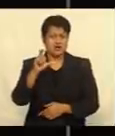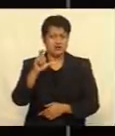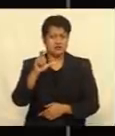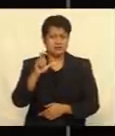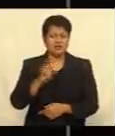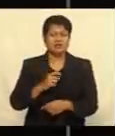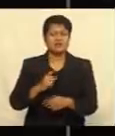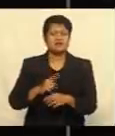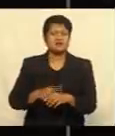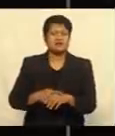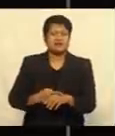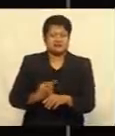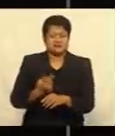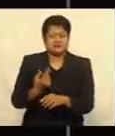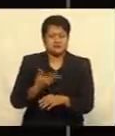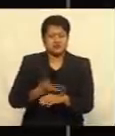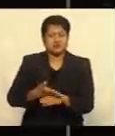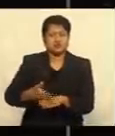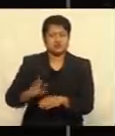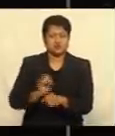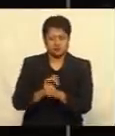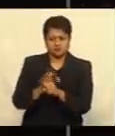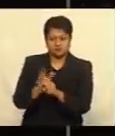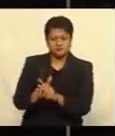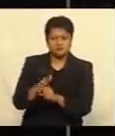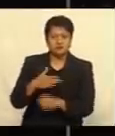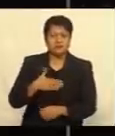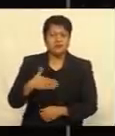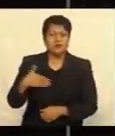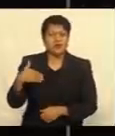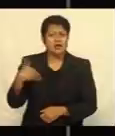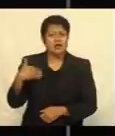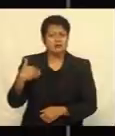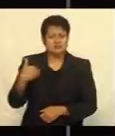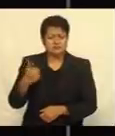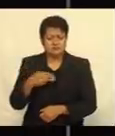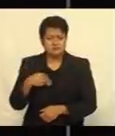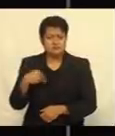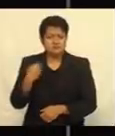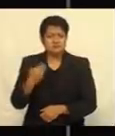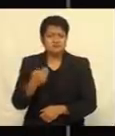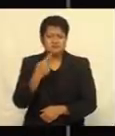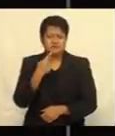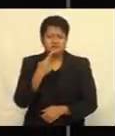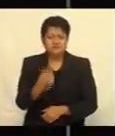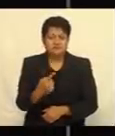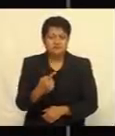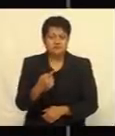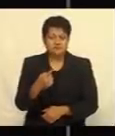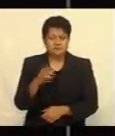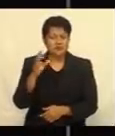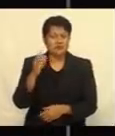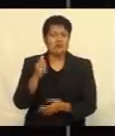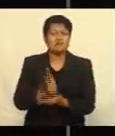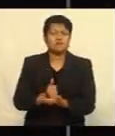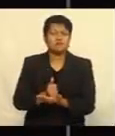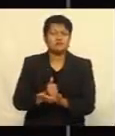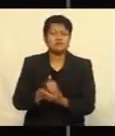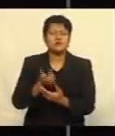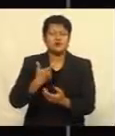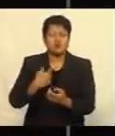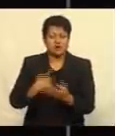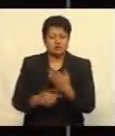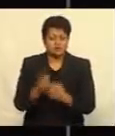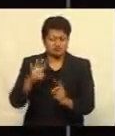latest COVID-19 cases. Health Ministry Permanent Secretary Dr. James Fong says the cases were confirmed following tests conducted